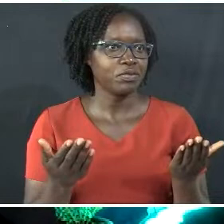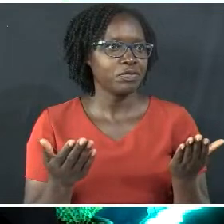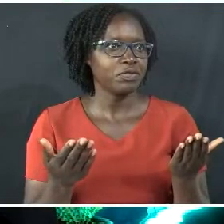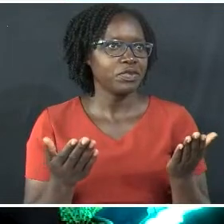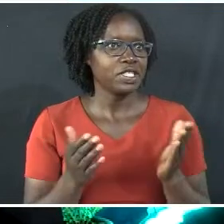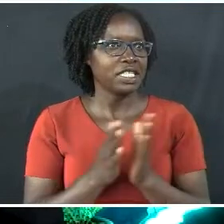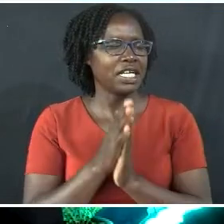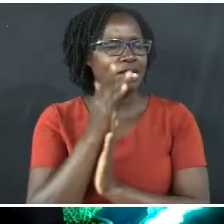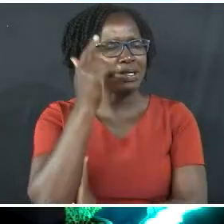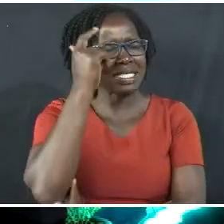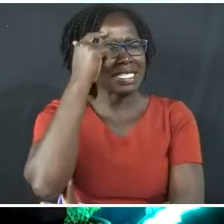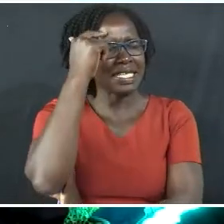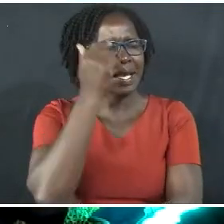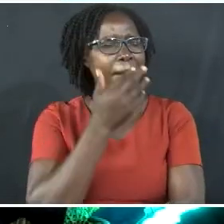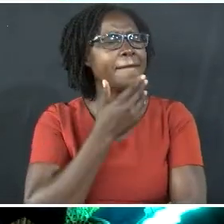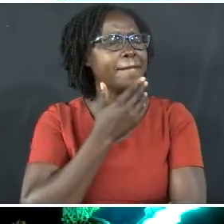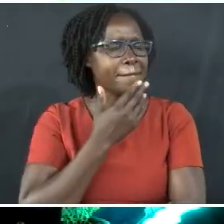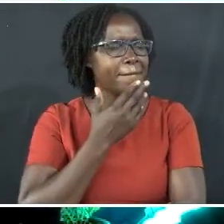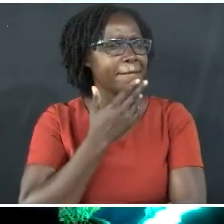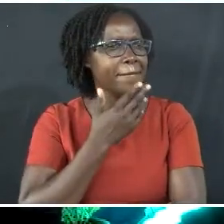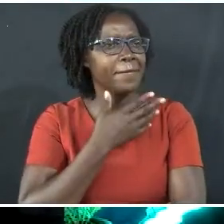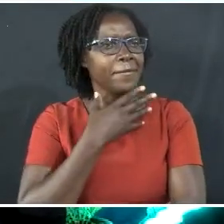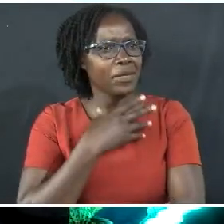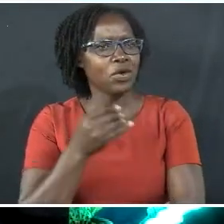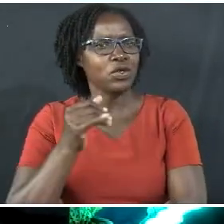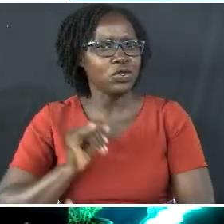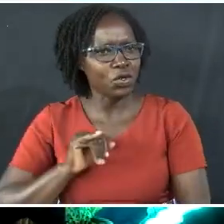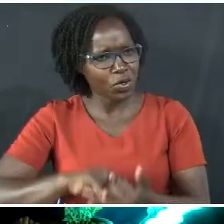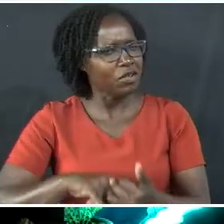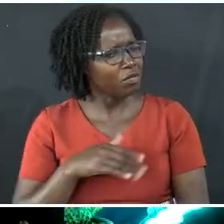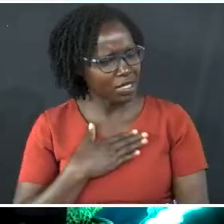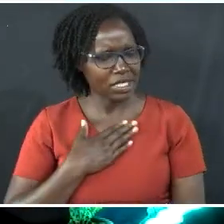I was thinking to take this to my wife